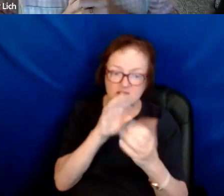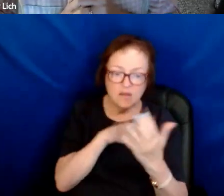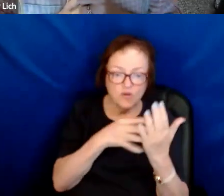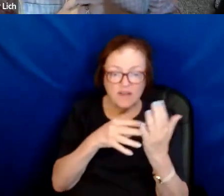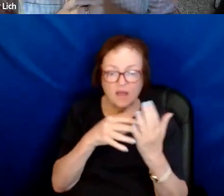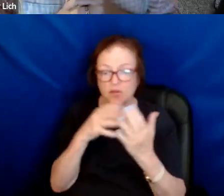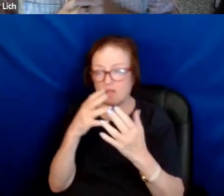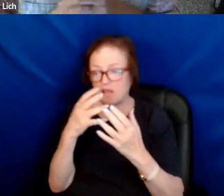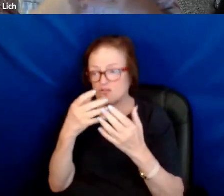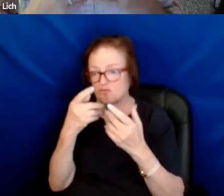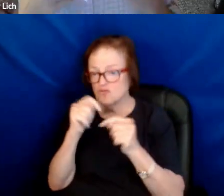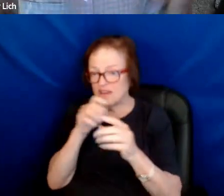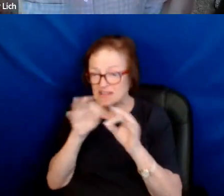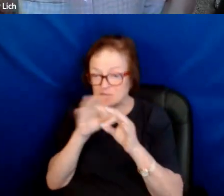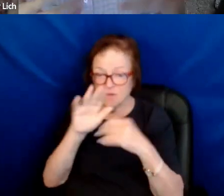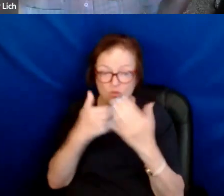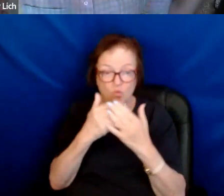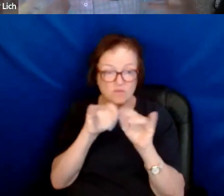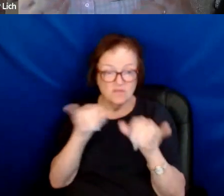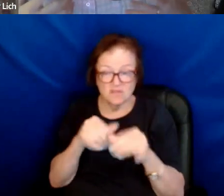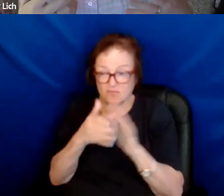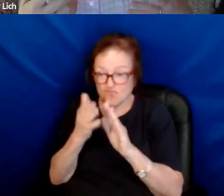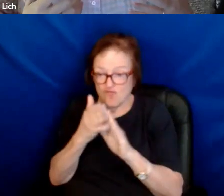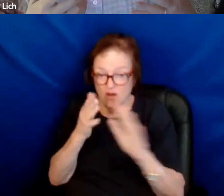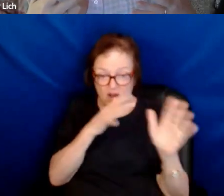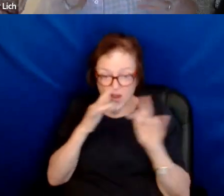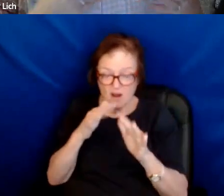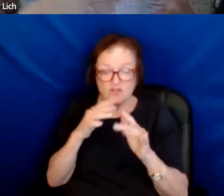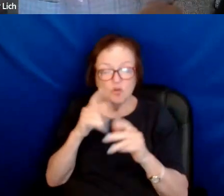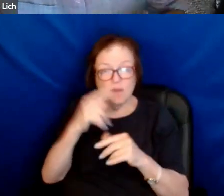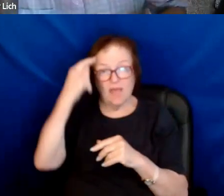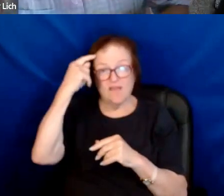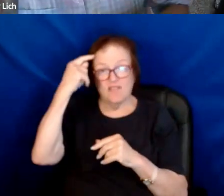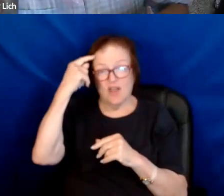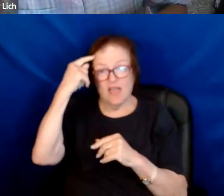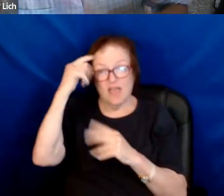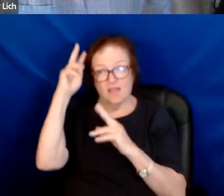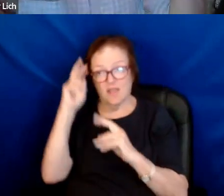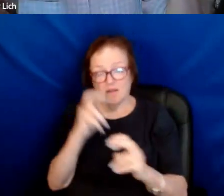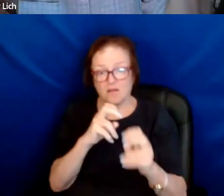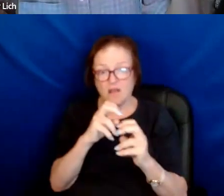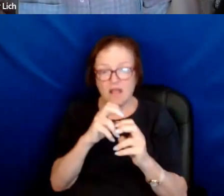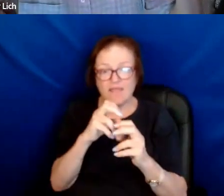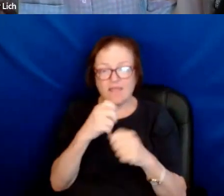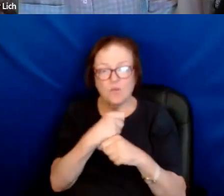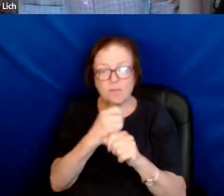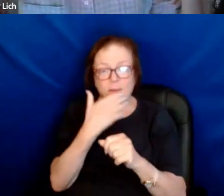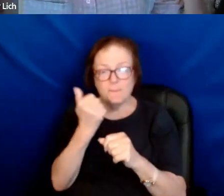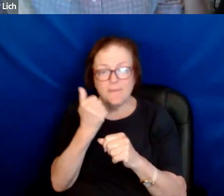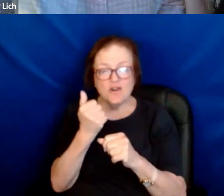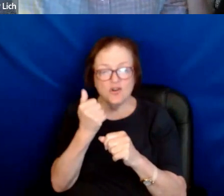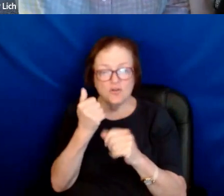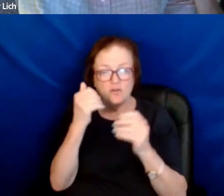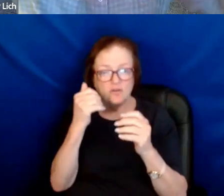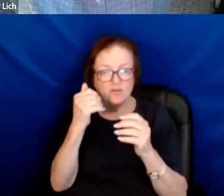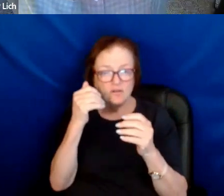functions, so that people can keep it in their head, and then we can make better simplifying assumptions, but keep those kind of going. Does that make sense?